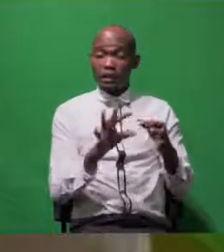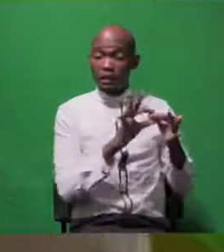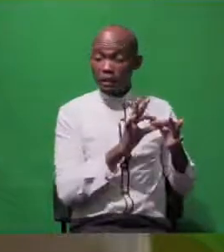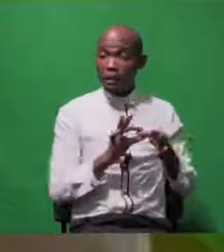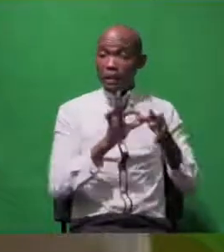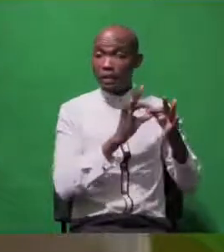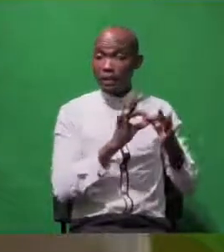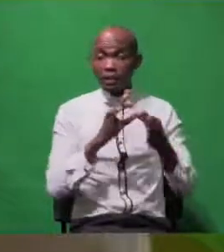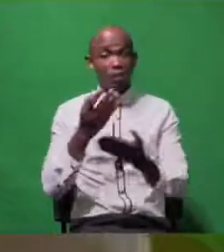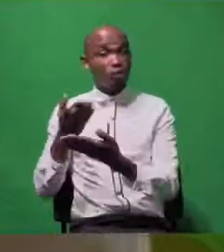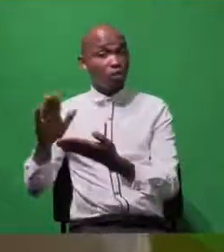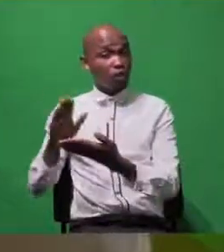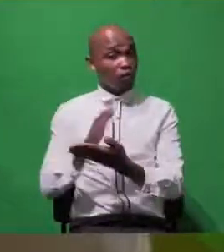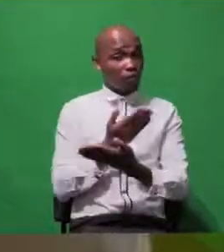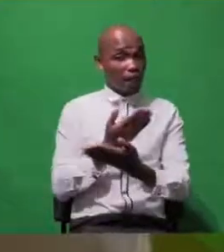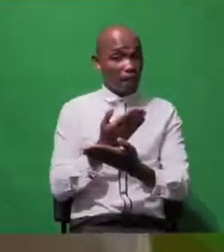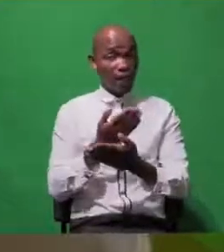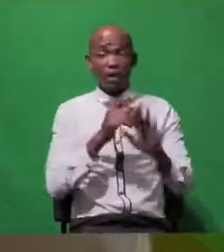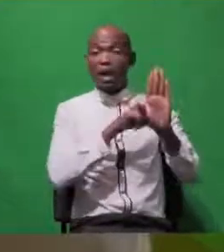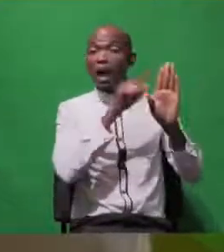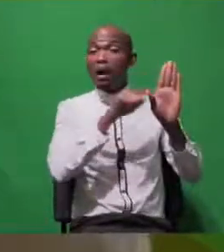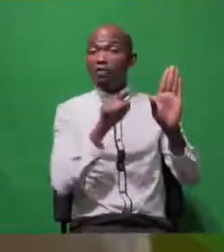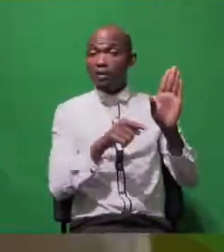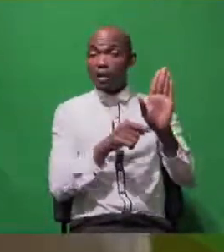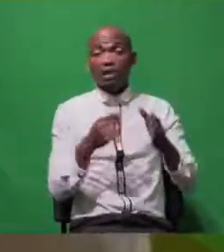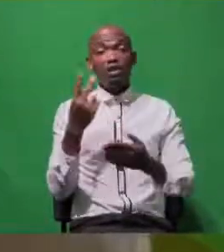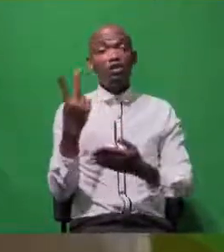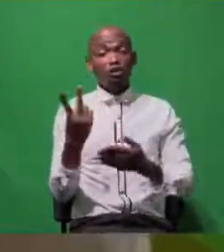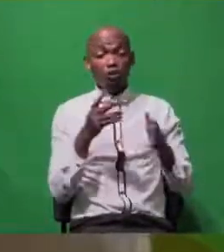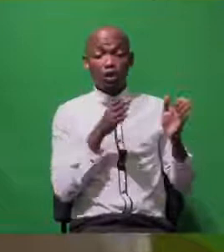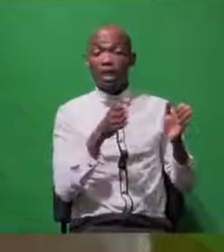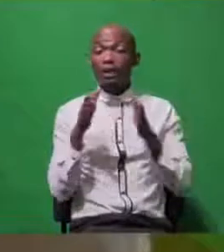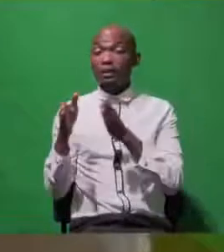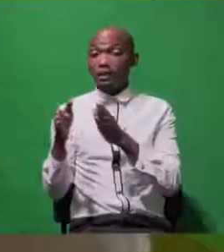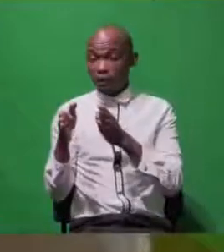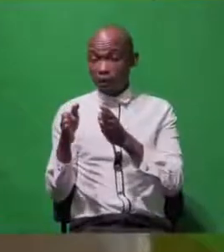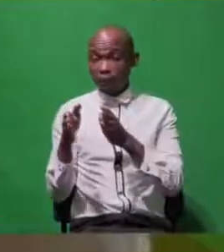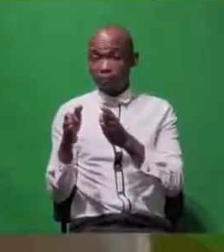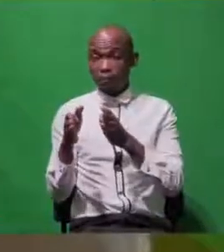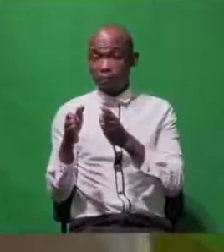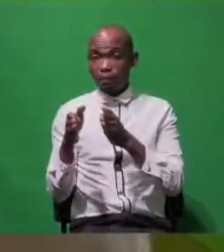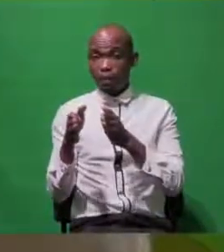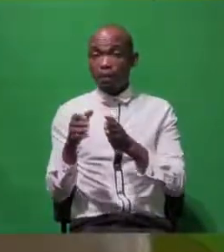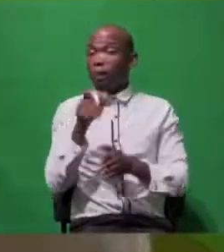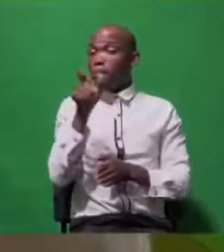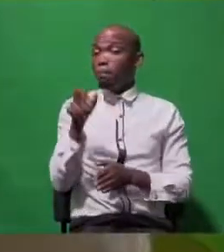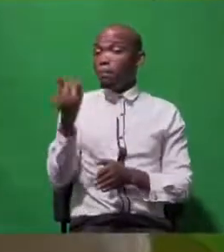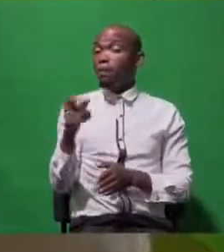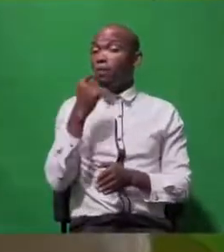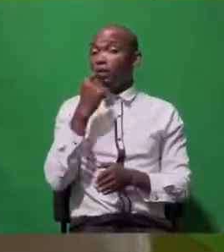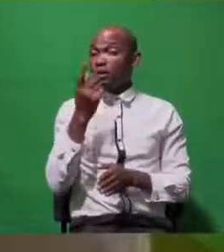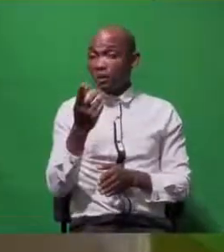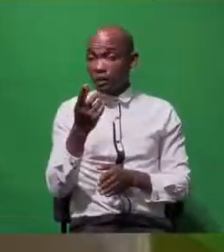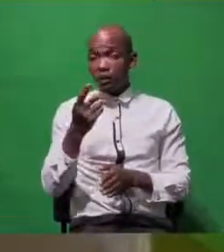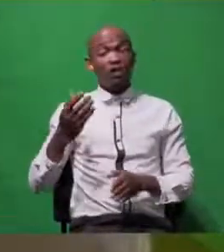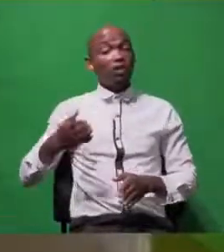the Africans into two classes. Simply as people say, when